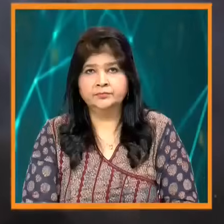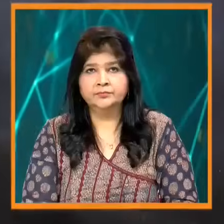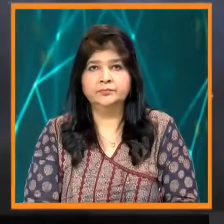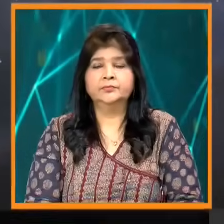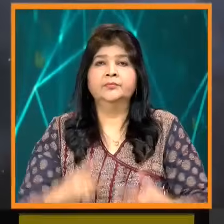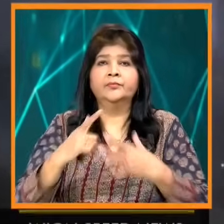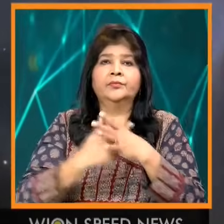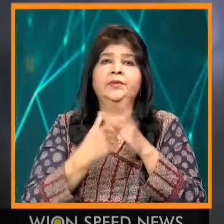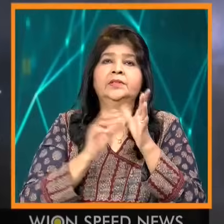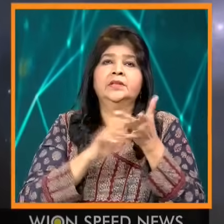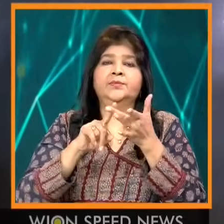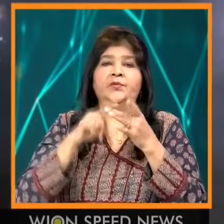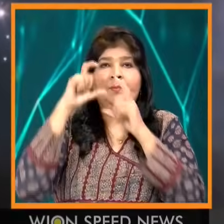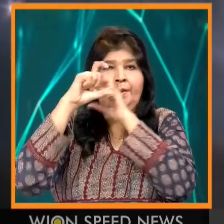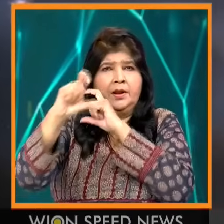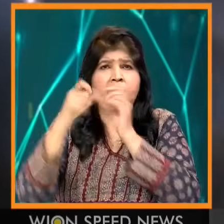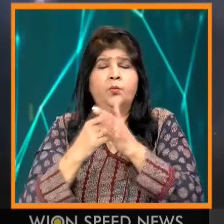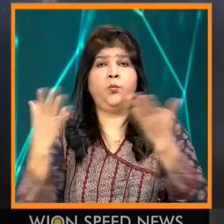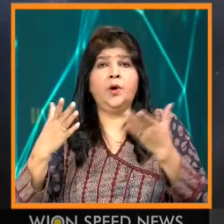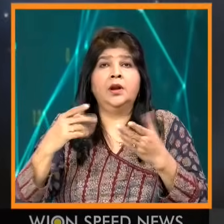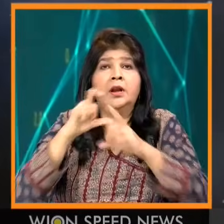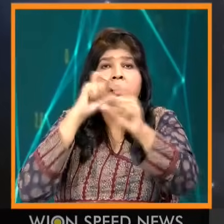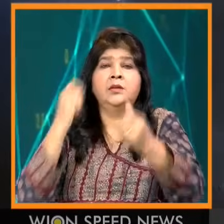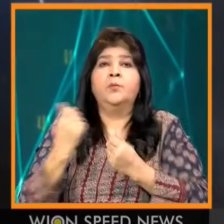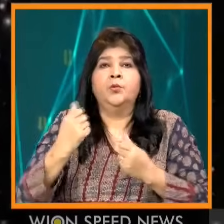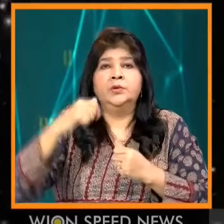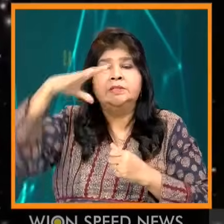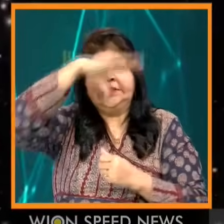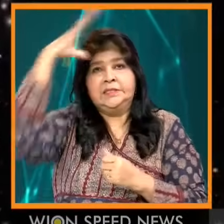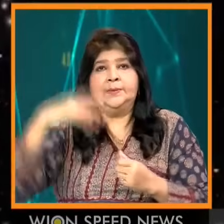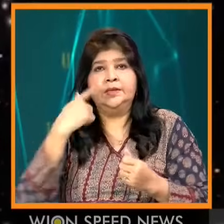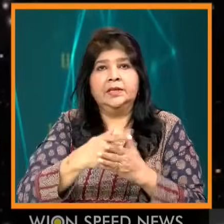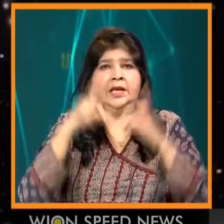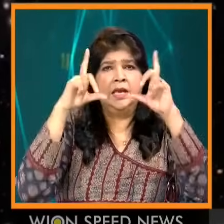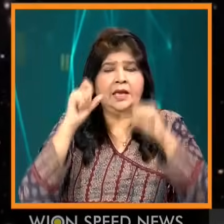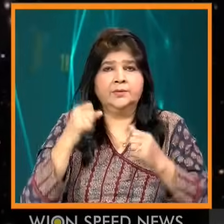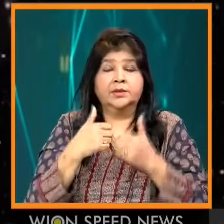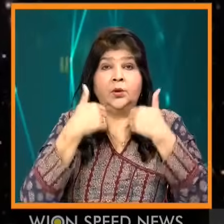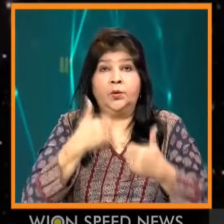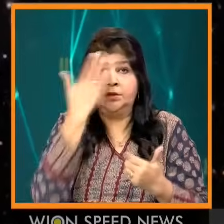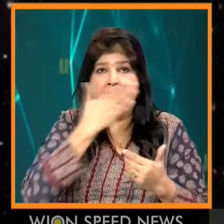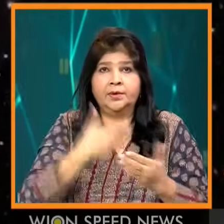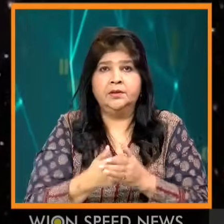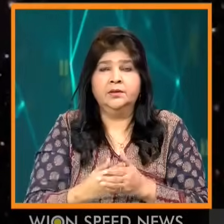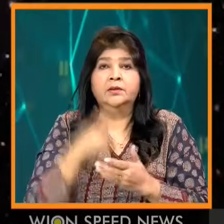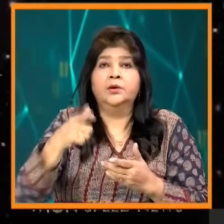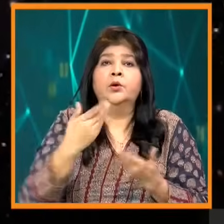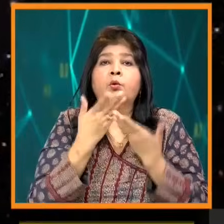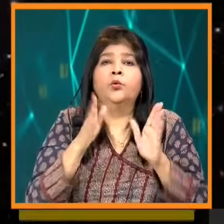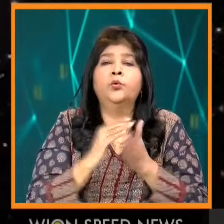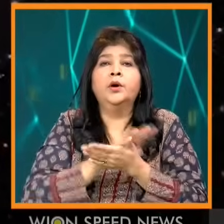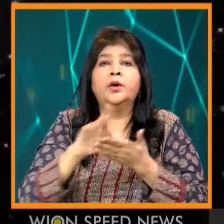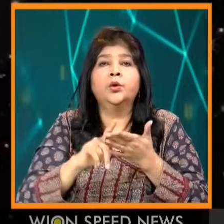The James Webb Telescope, which is the world's largest and most powerful space telescope, has captured some stunning images. Now, the telescope opened